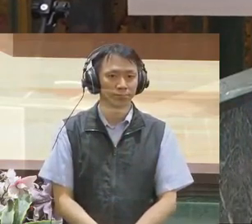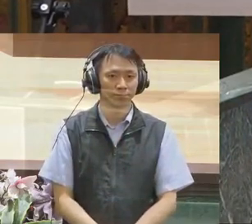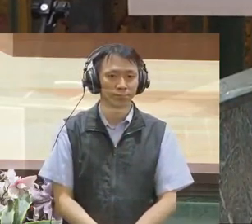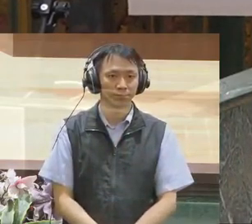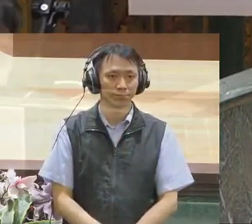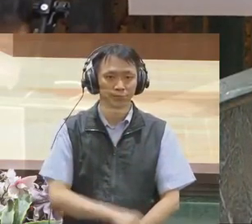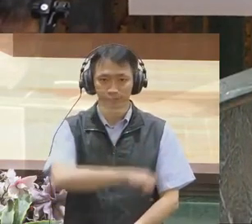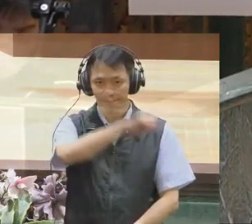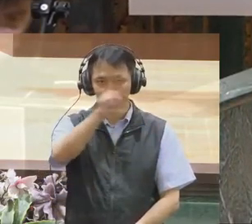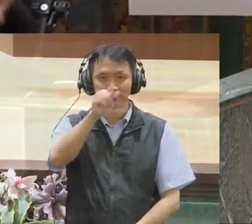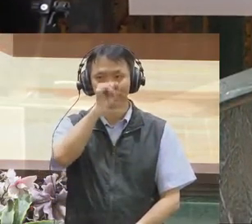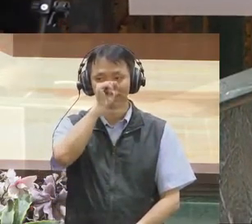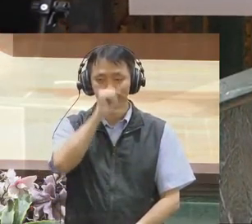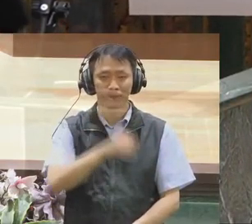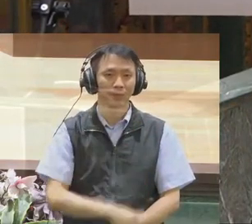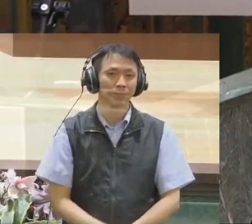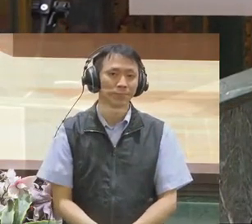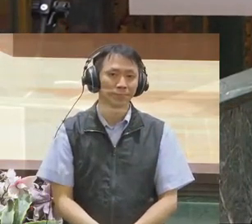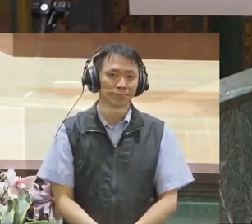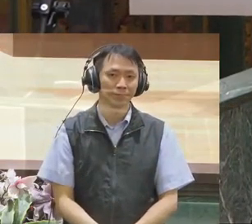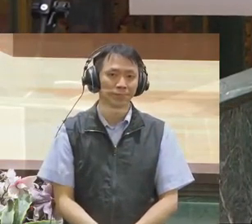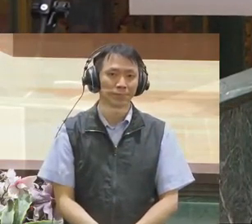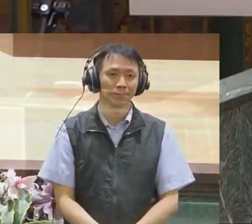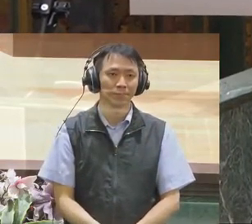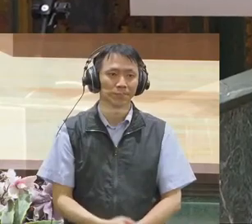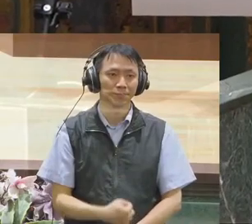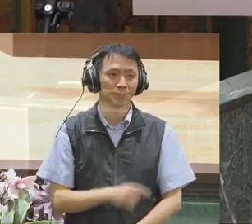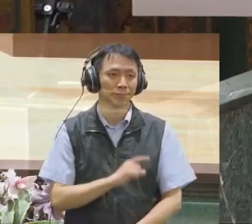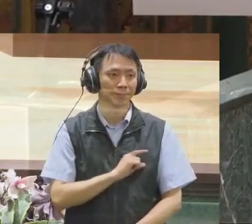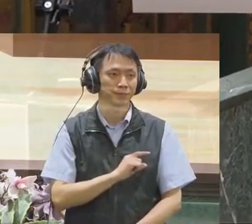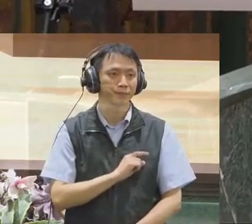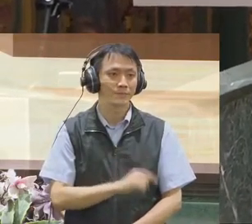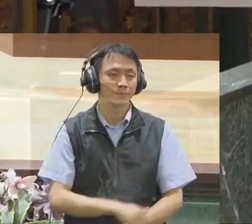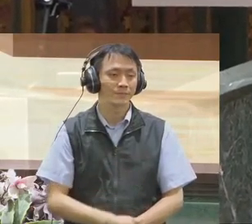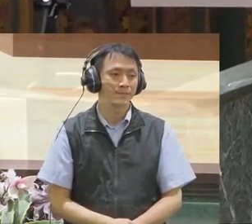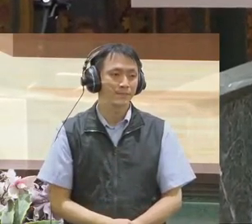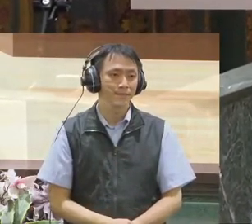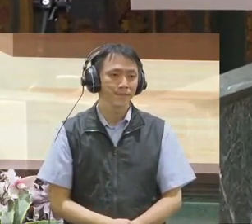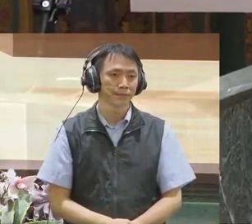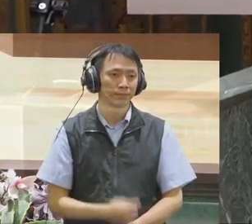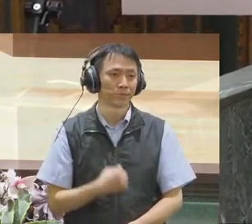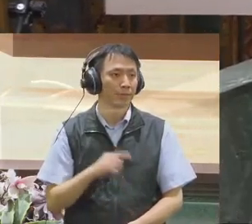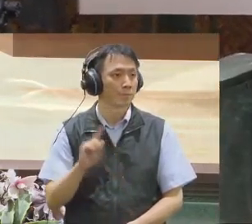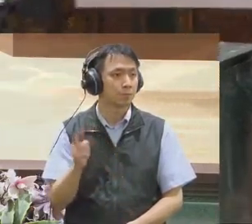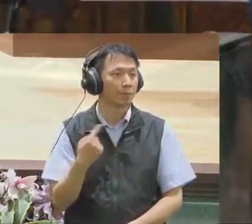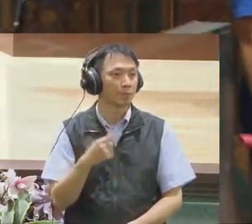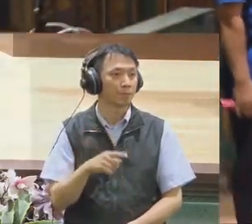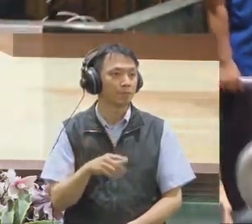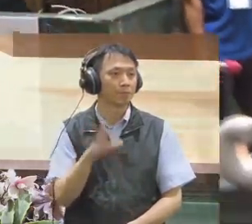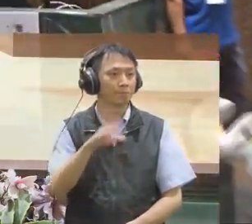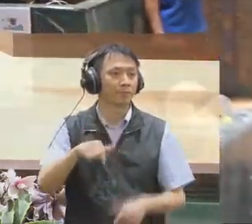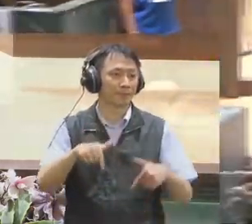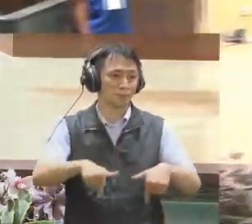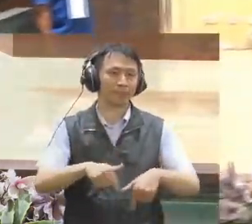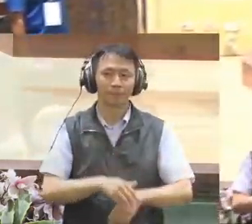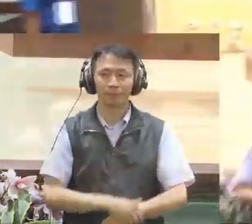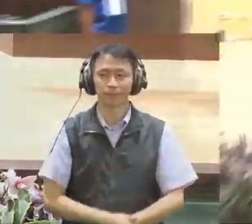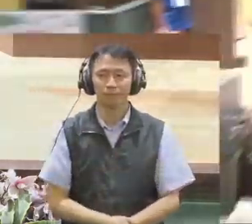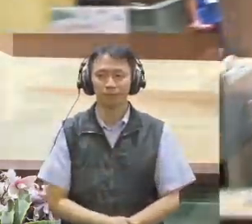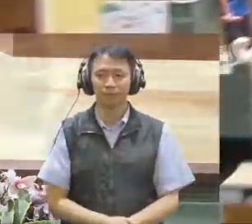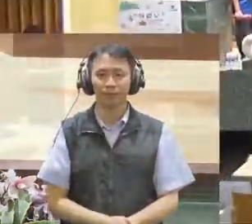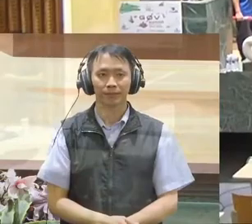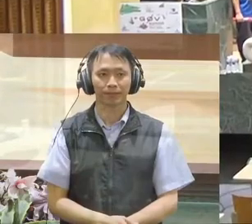world. This is Mark Dadisgold speaking to you straight from Brazil. It's a little bit late here, but all is good. We